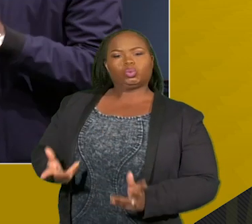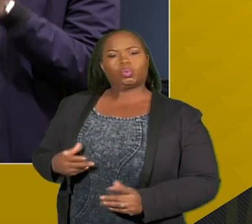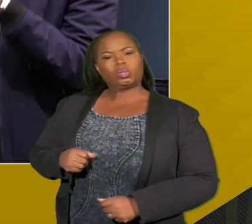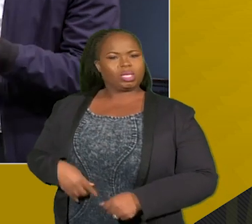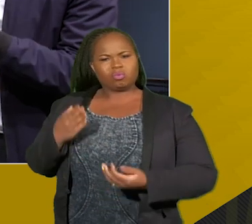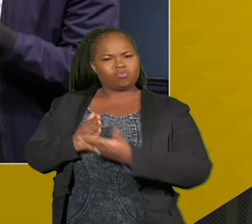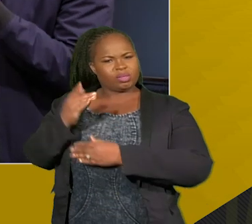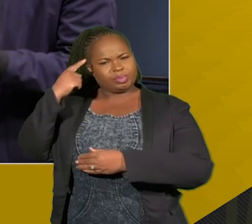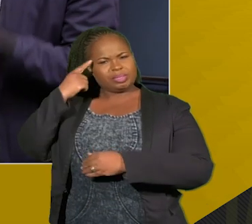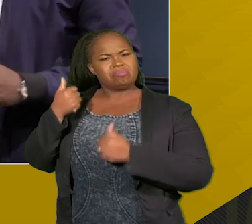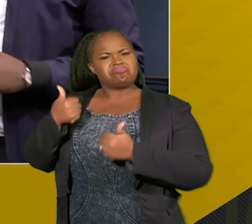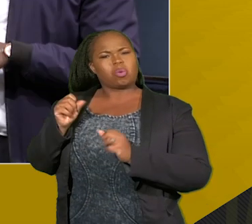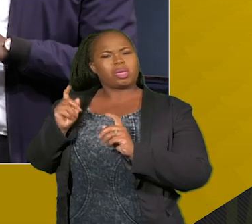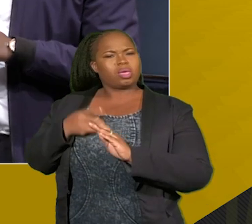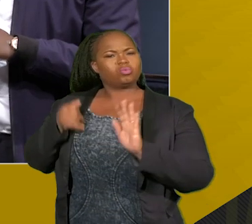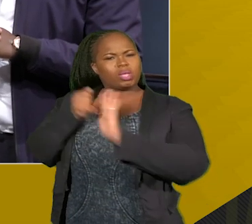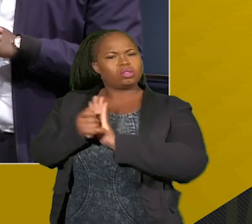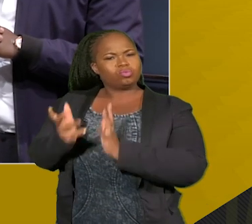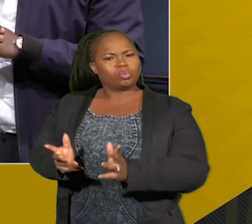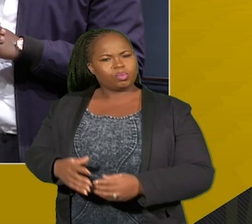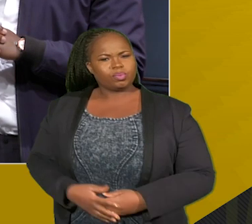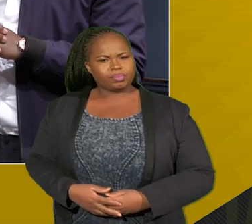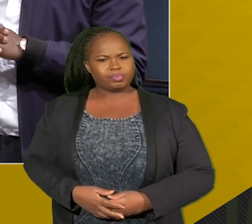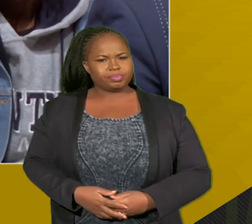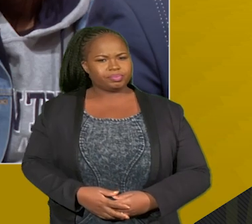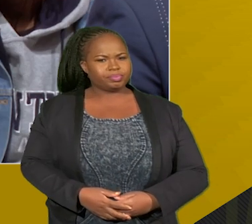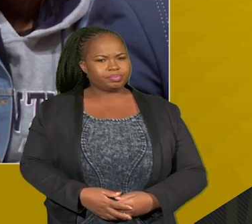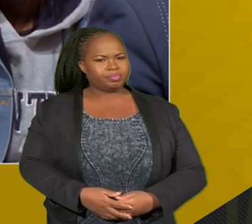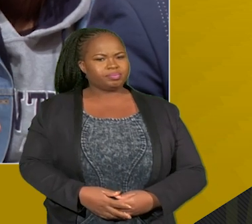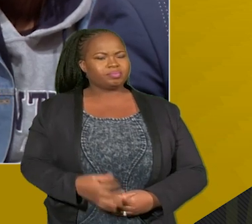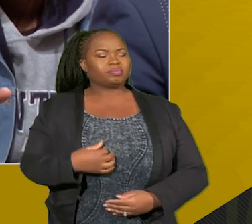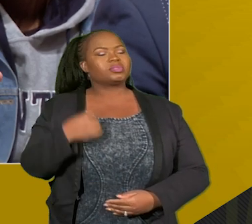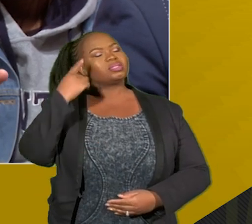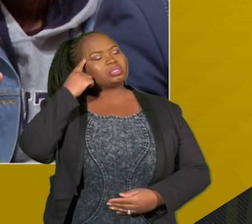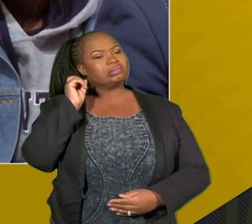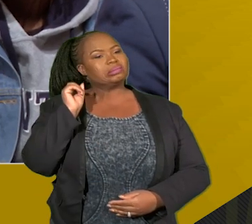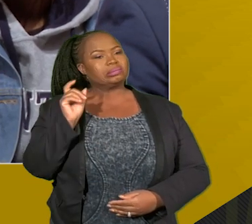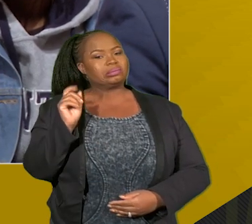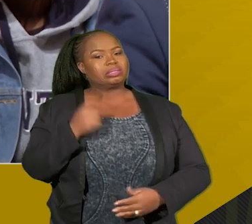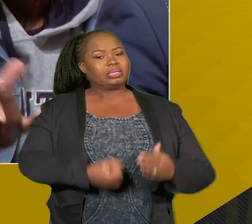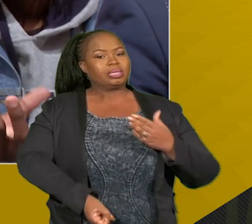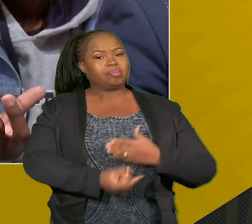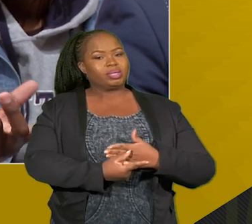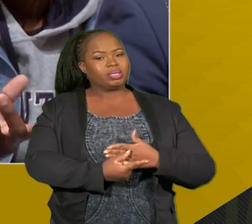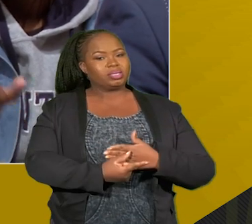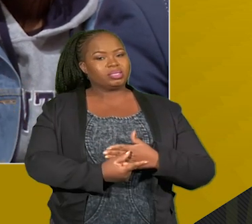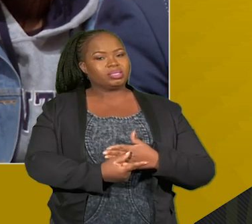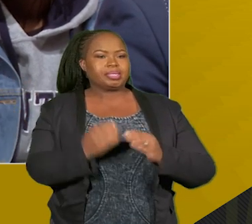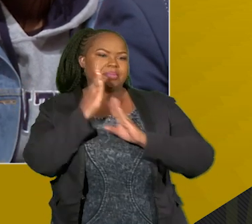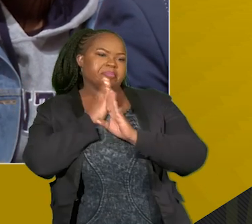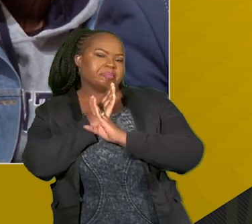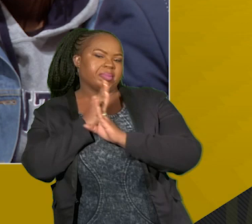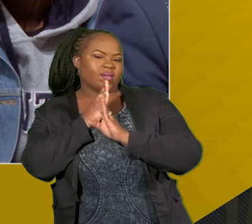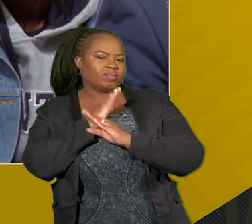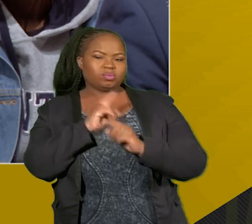kabi. Kwenzakalani? Uphi umnyombo wale nto? I think those are things that happen in the back room that we don't